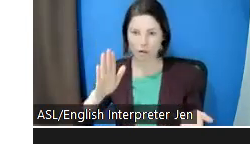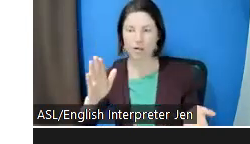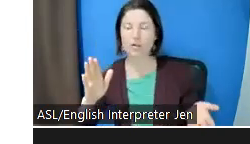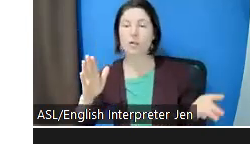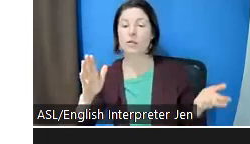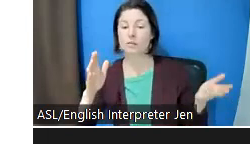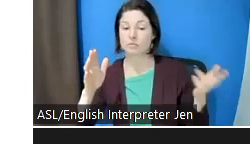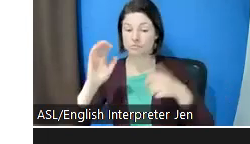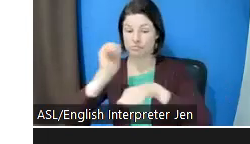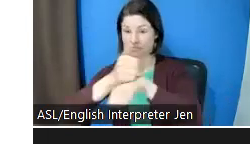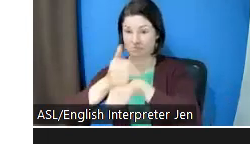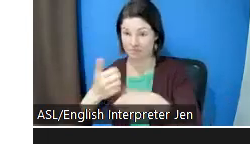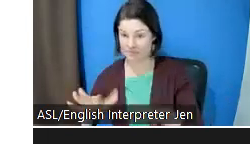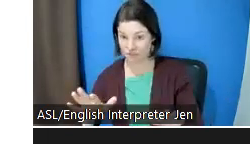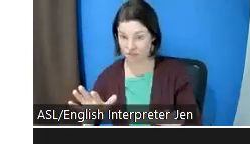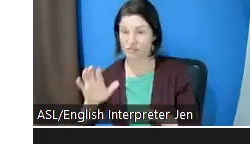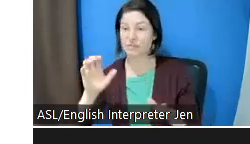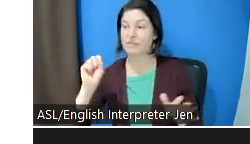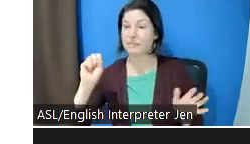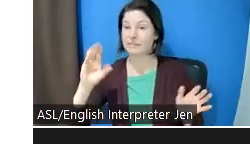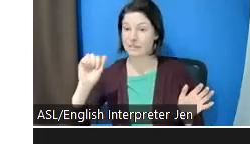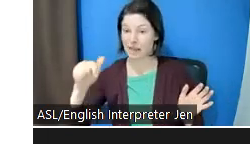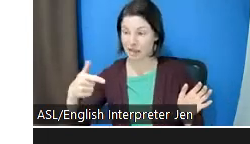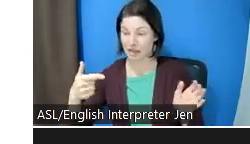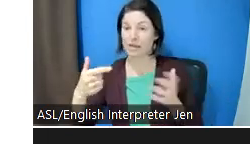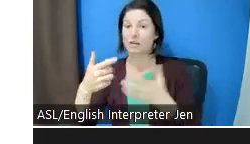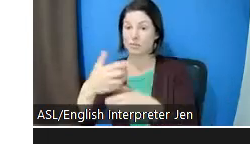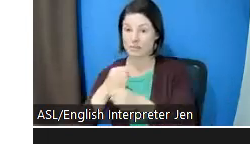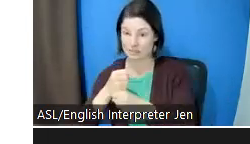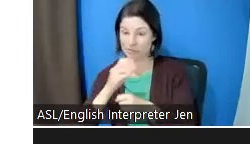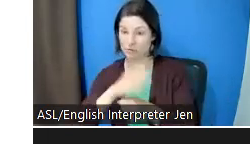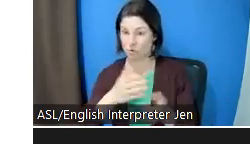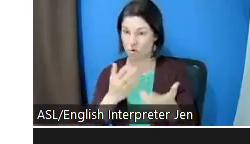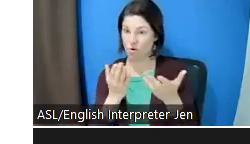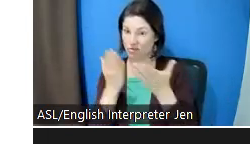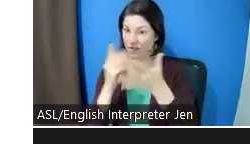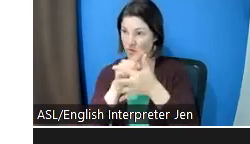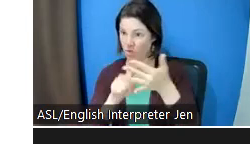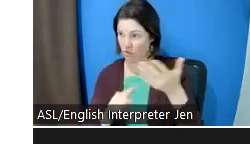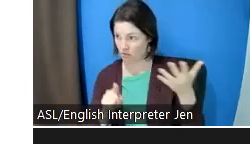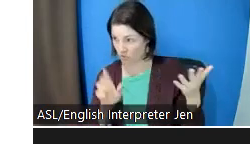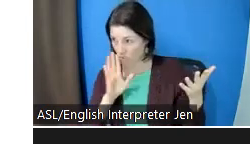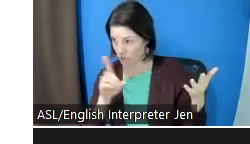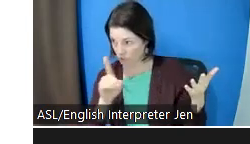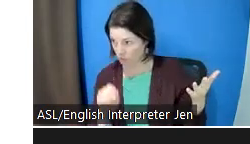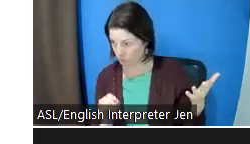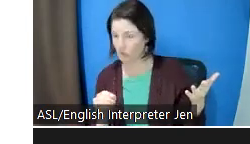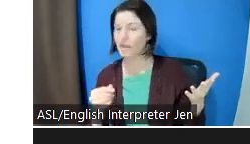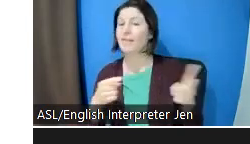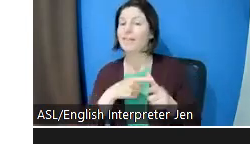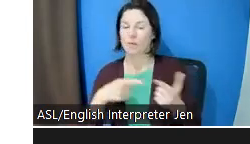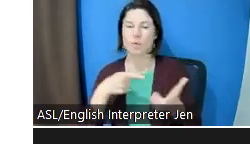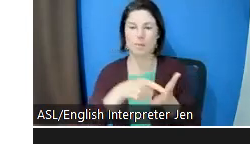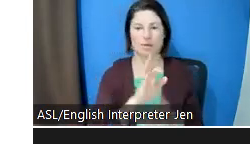after SCAG receives and approves final deliverables. So it's a key point there that this